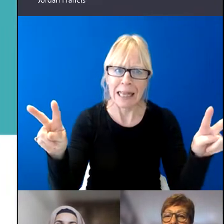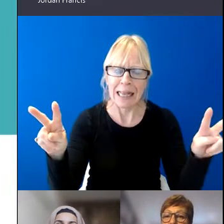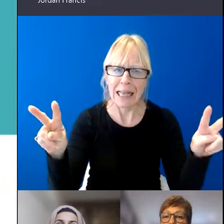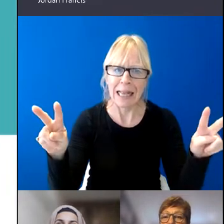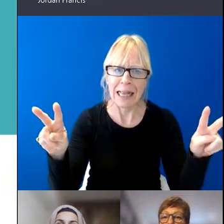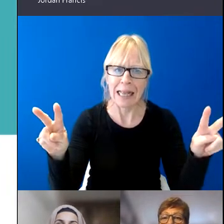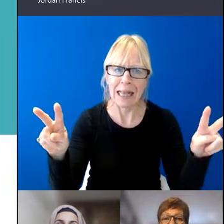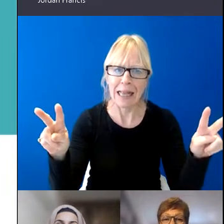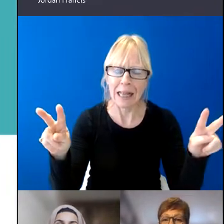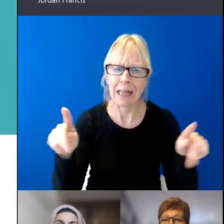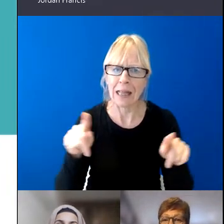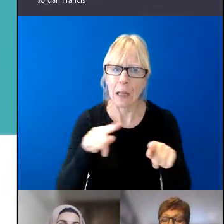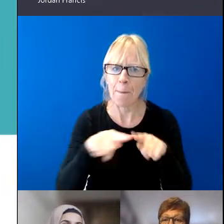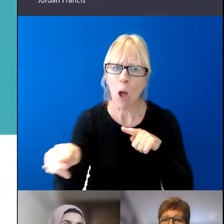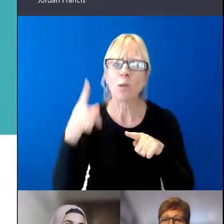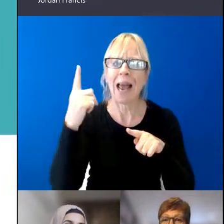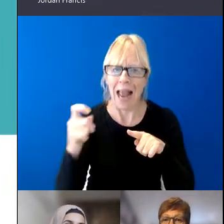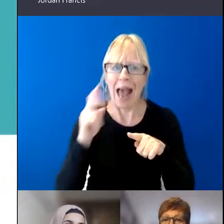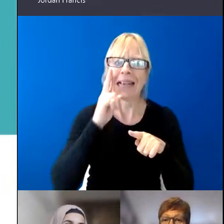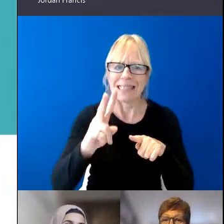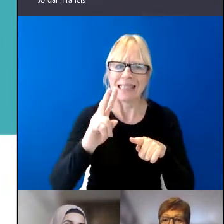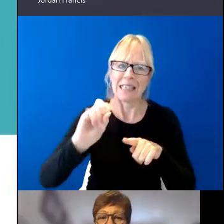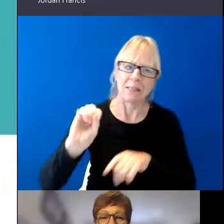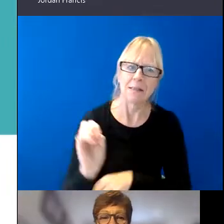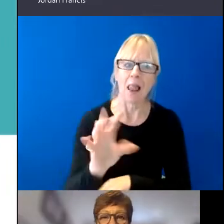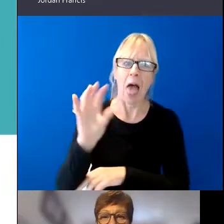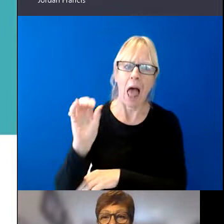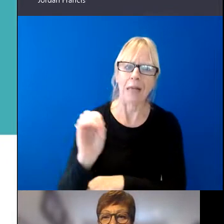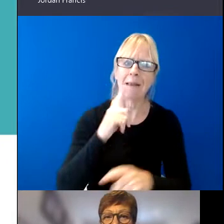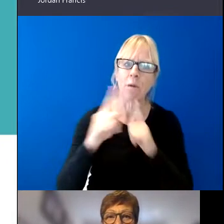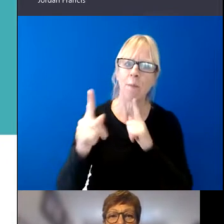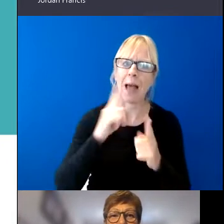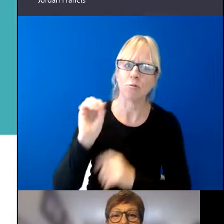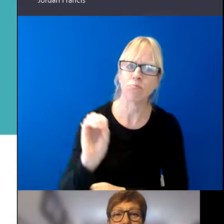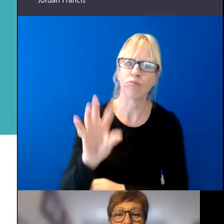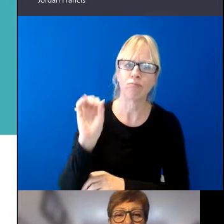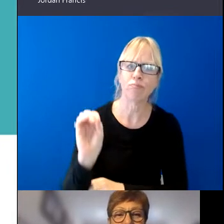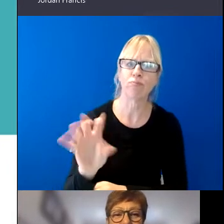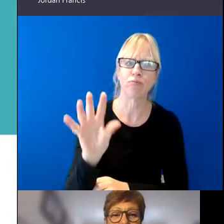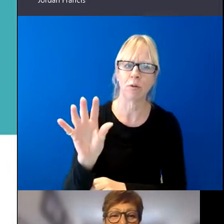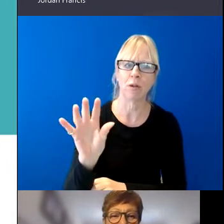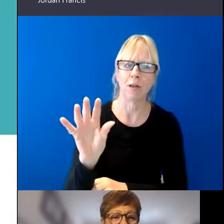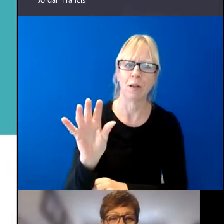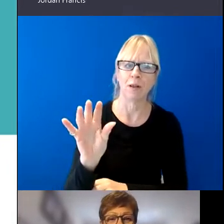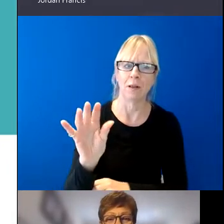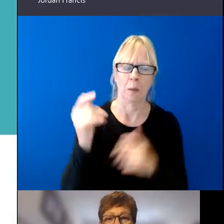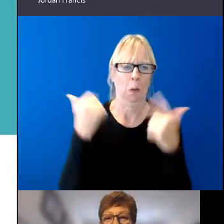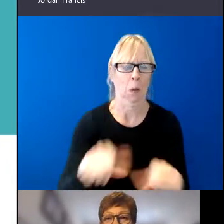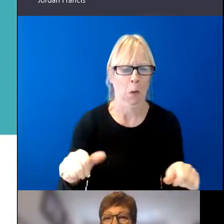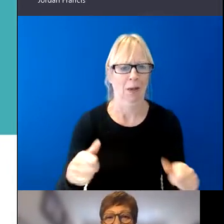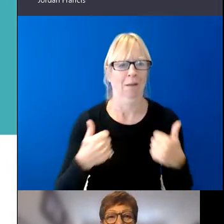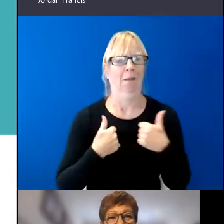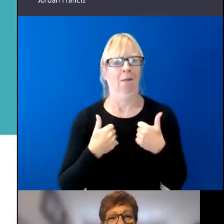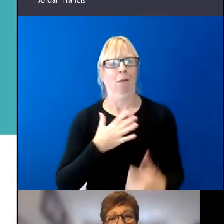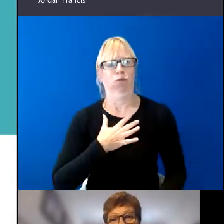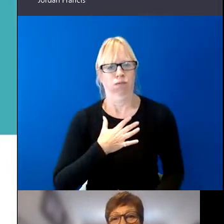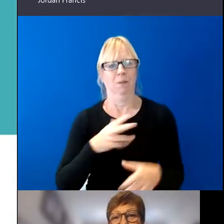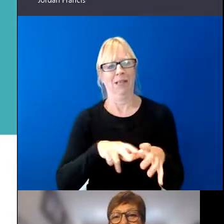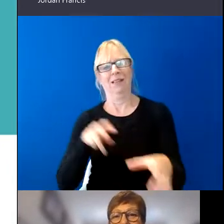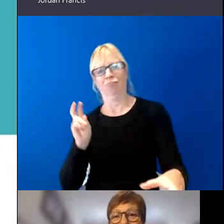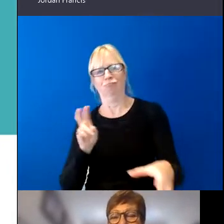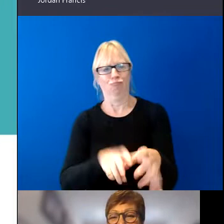So most people seem to see them. I found that leaving and coming back in was what fixed me. I'm seeing some